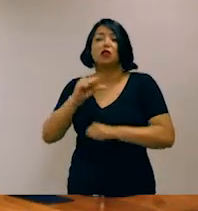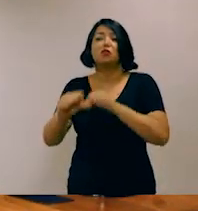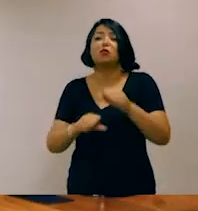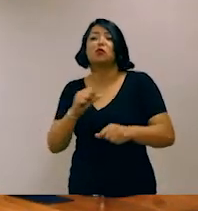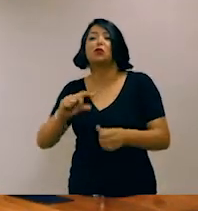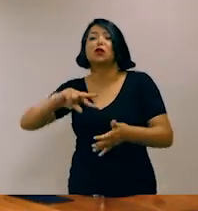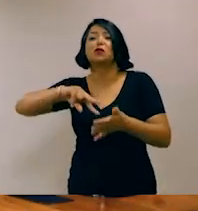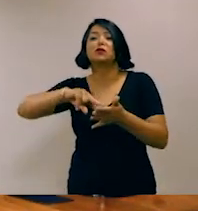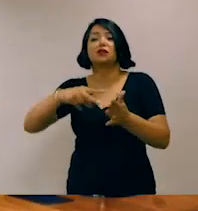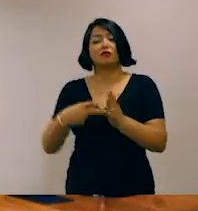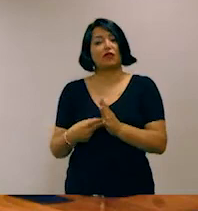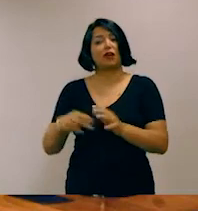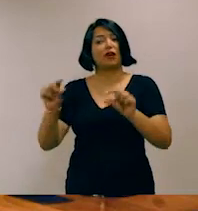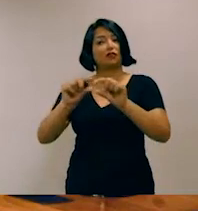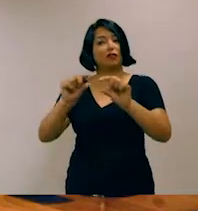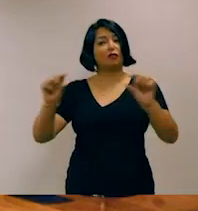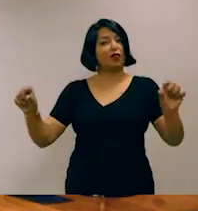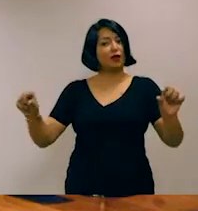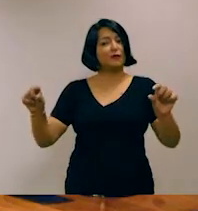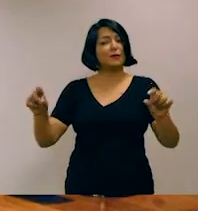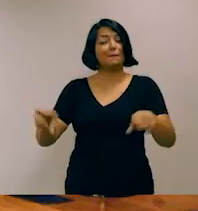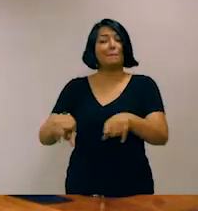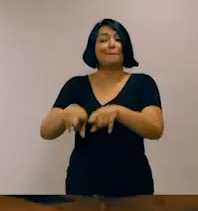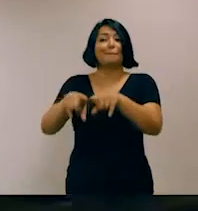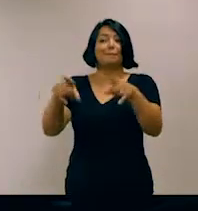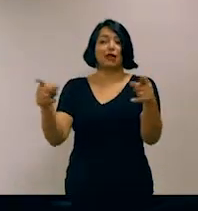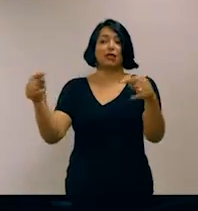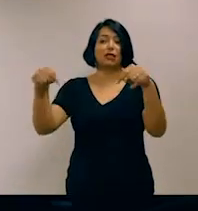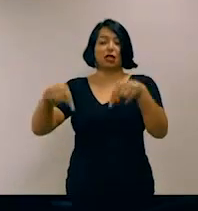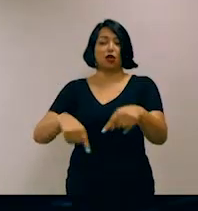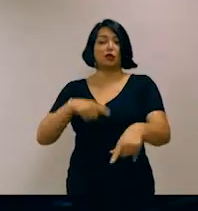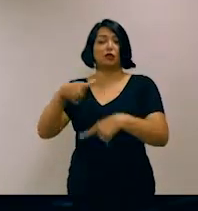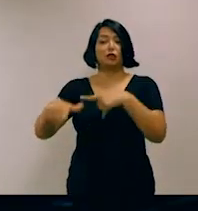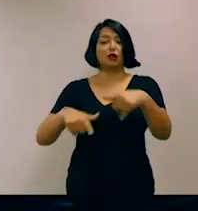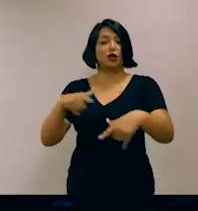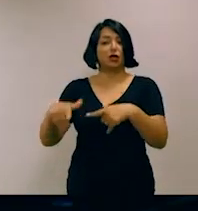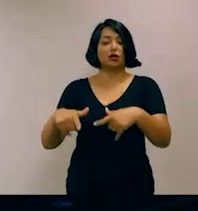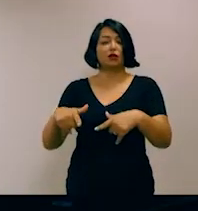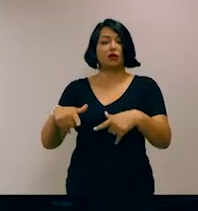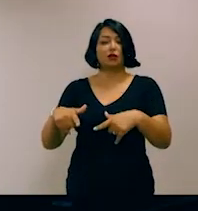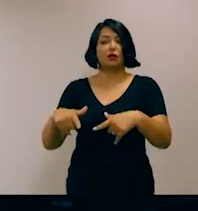when it comes to the meaning of the sentence. But here, since we are working